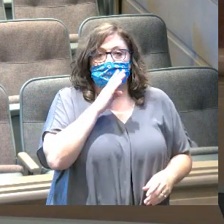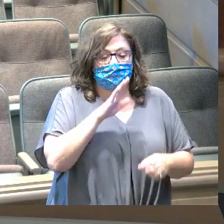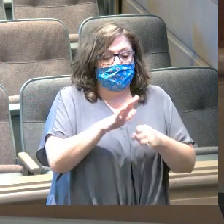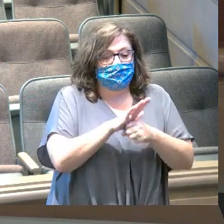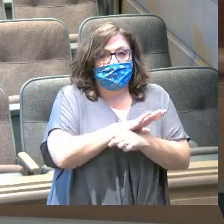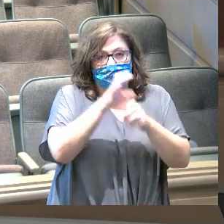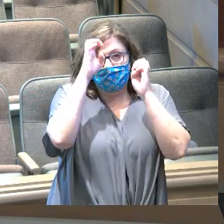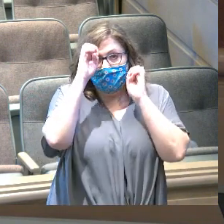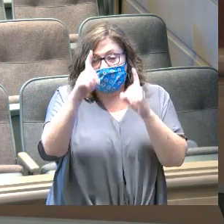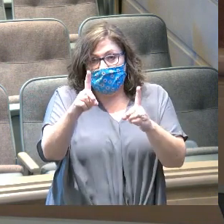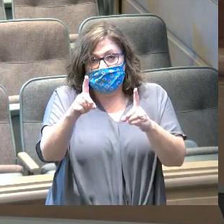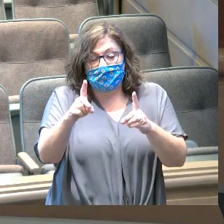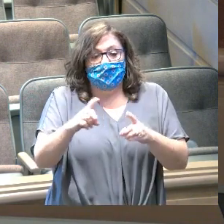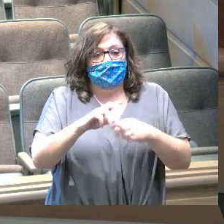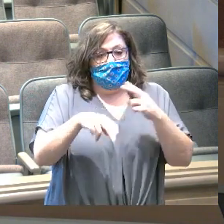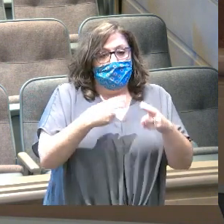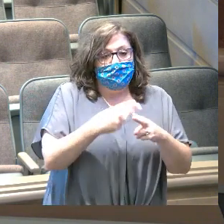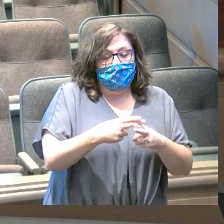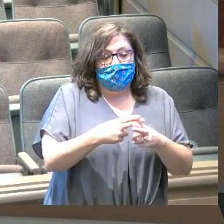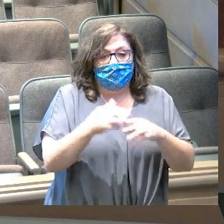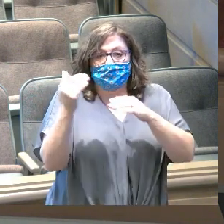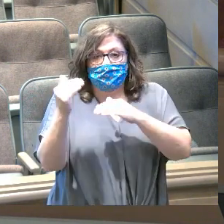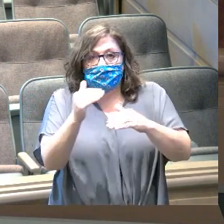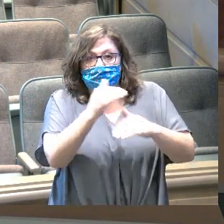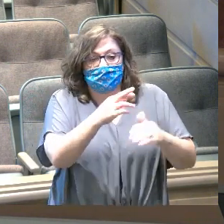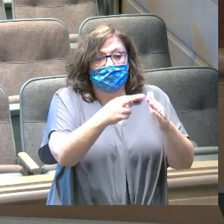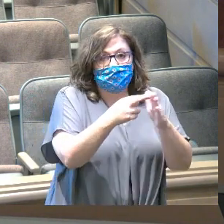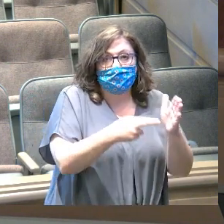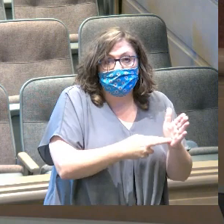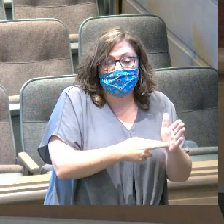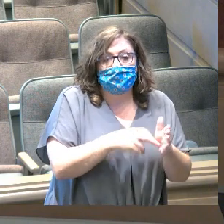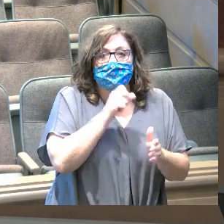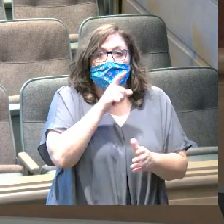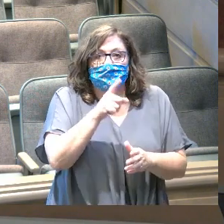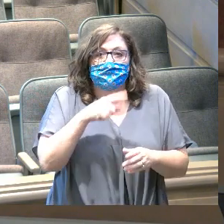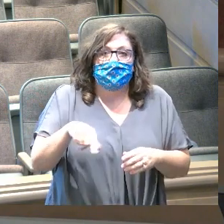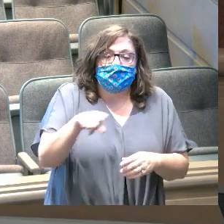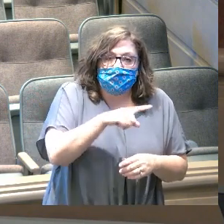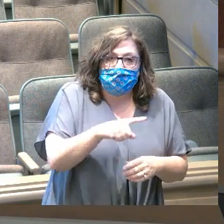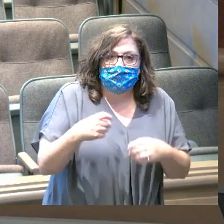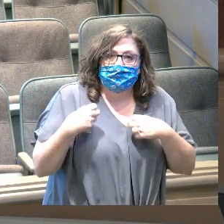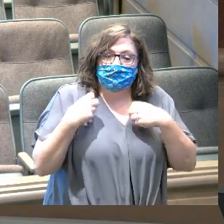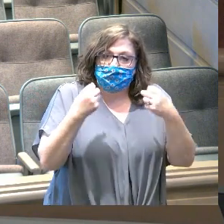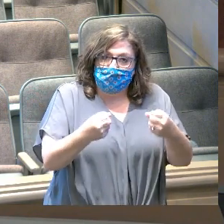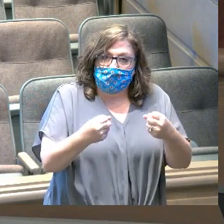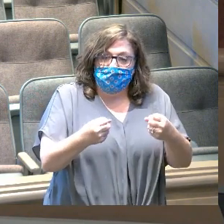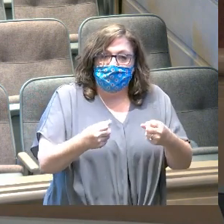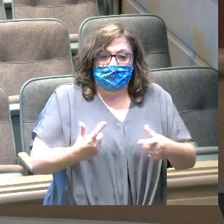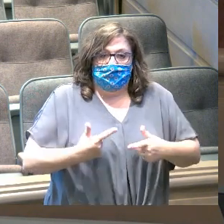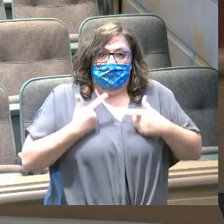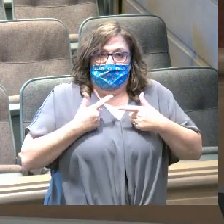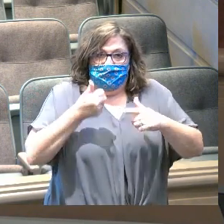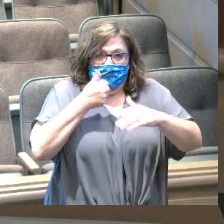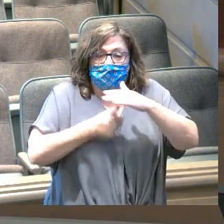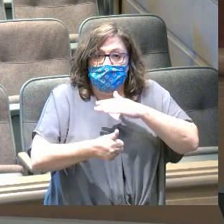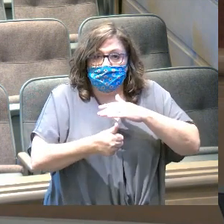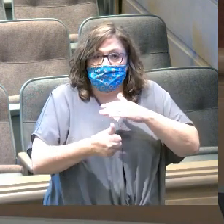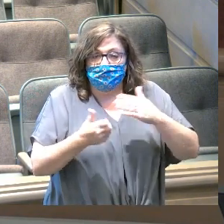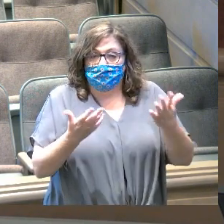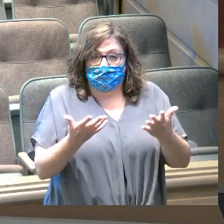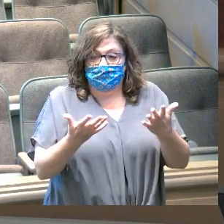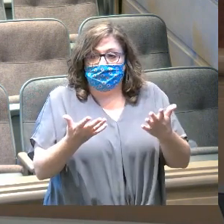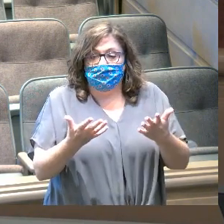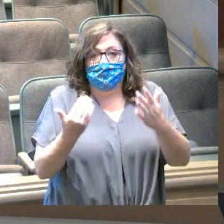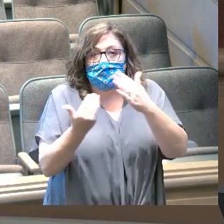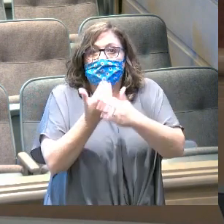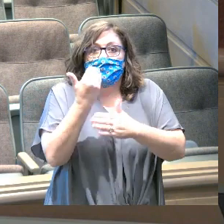eventual lifting of restrictions to assure they are empowered to live under this term we all have heard too many times,